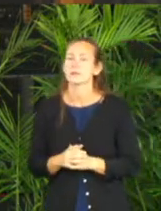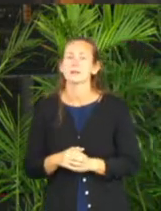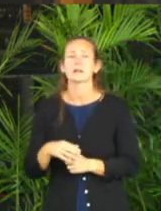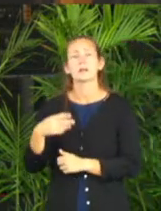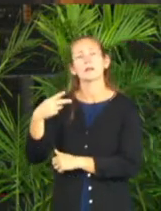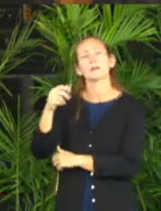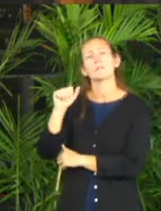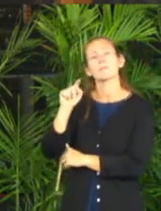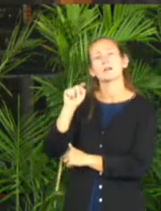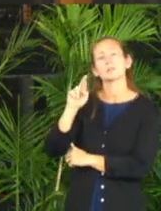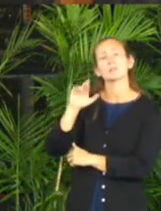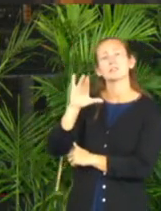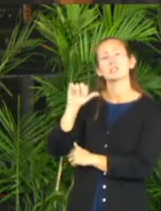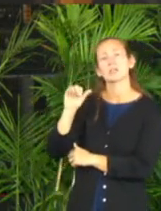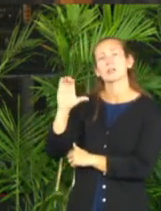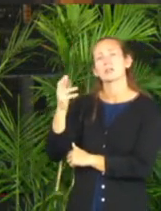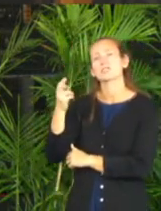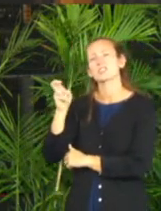Patricia Cheney,